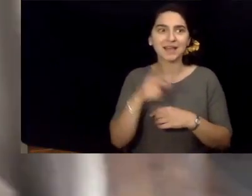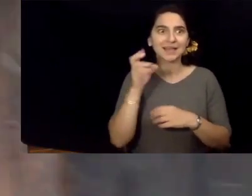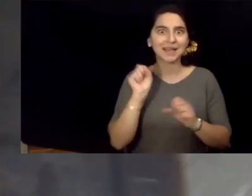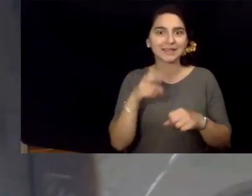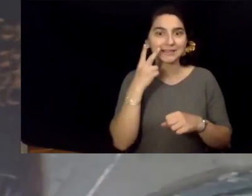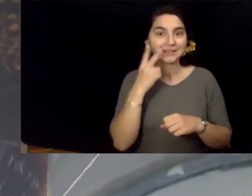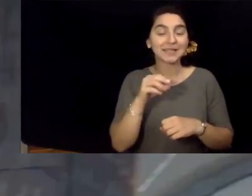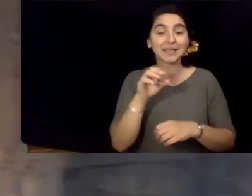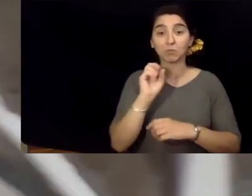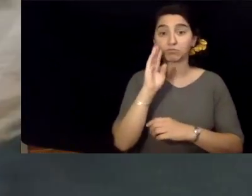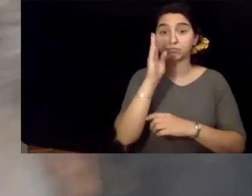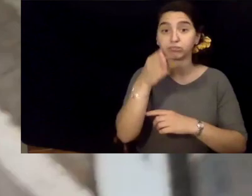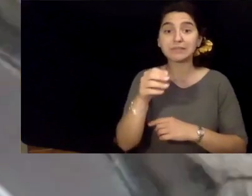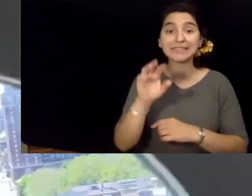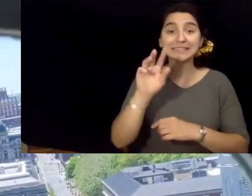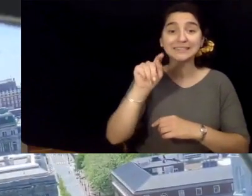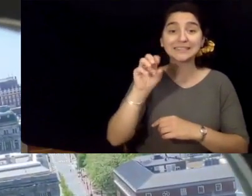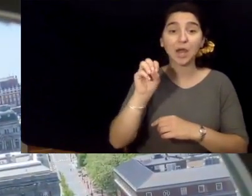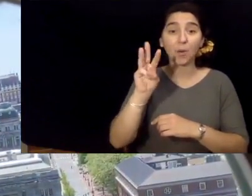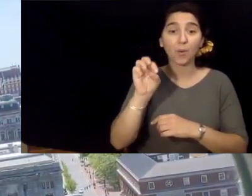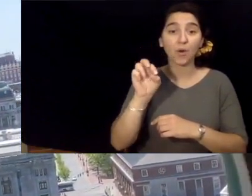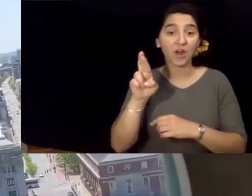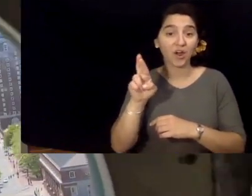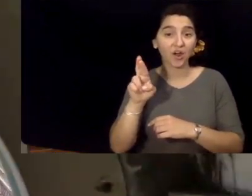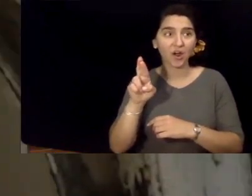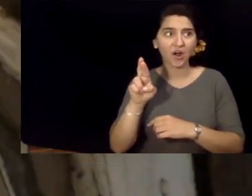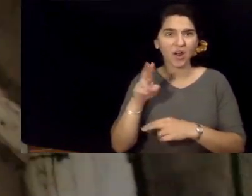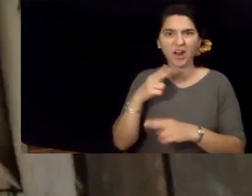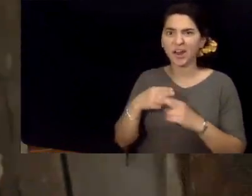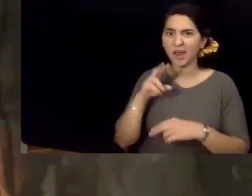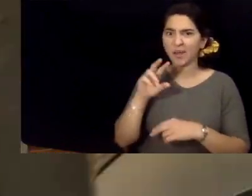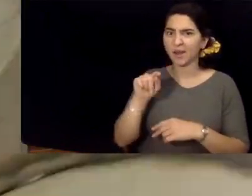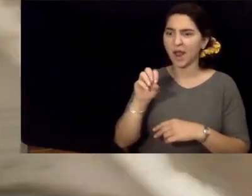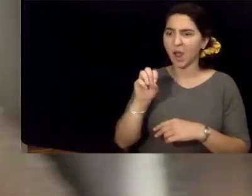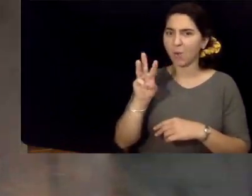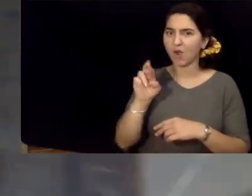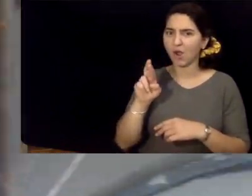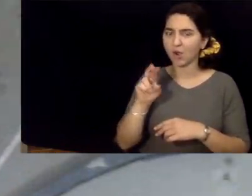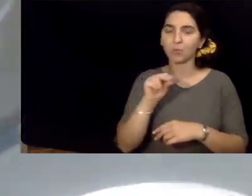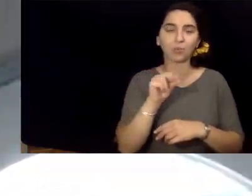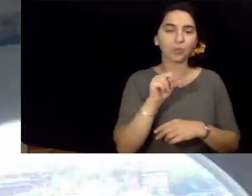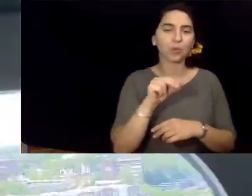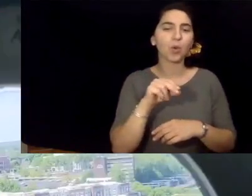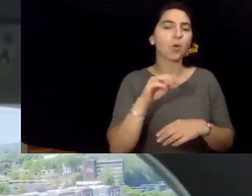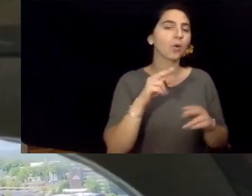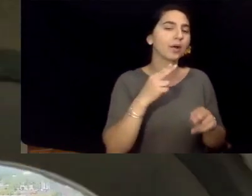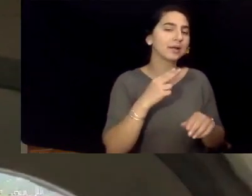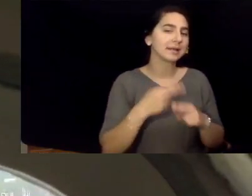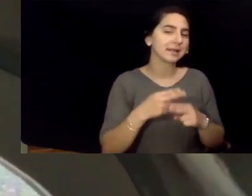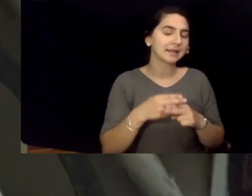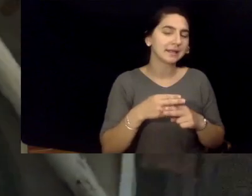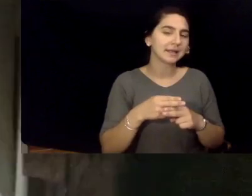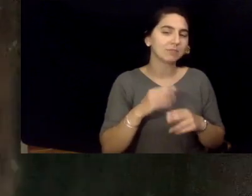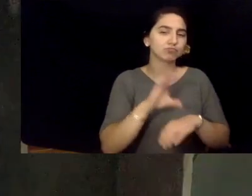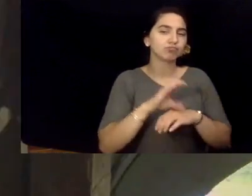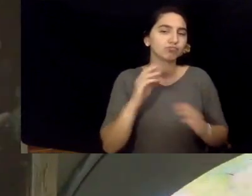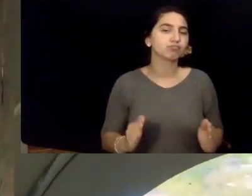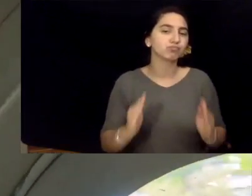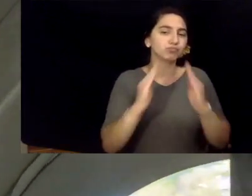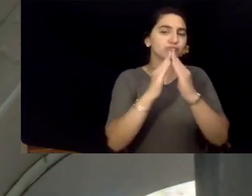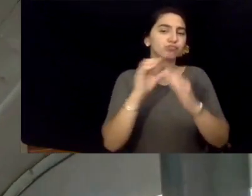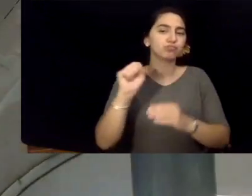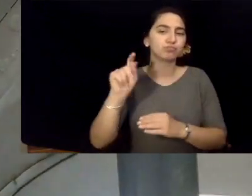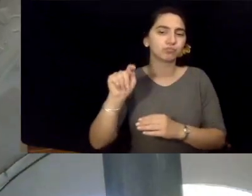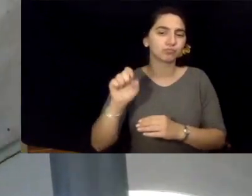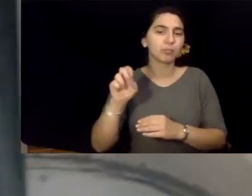is, we are looking over the tower right now. Wait, is this these a tower? No, it's a steeple, and these are the, if